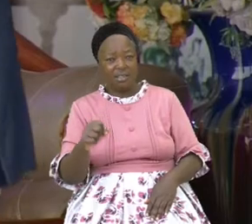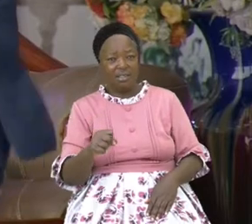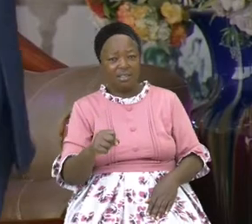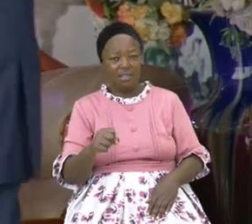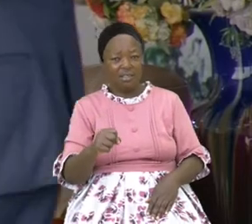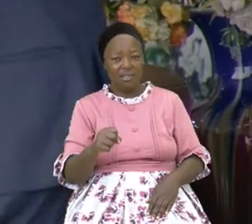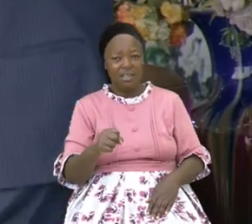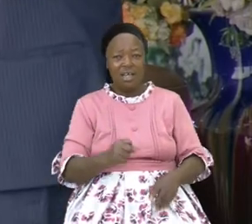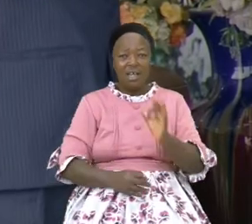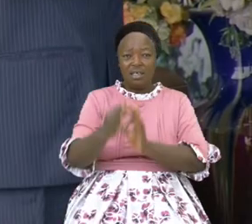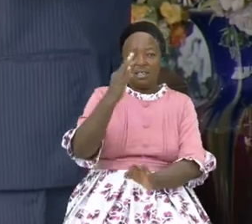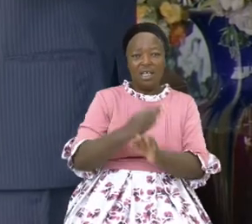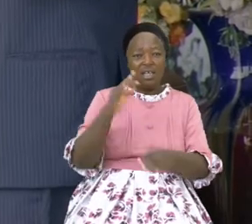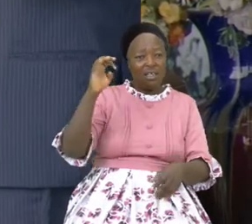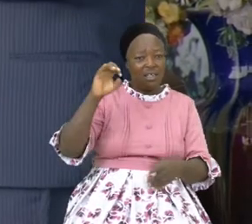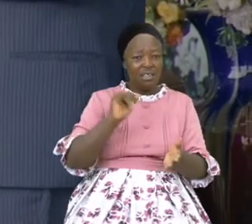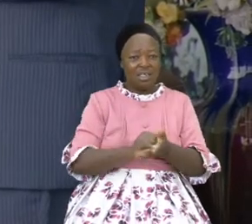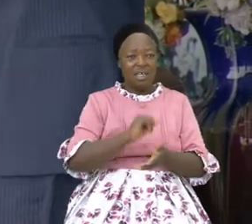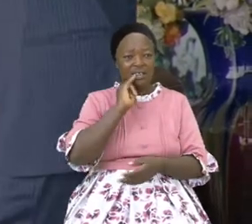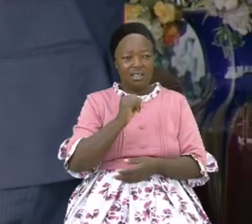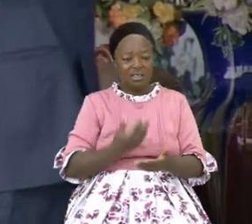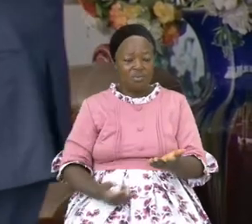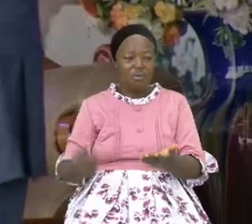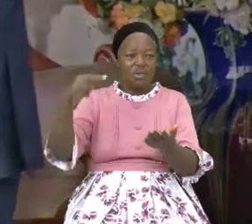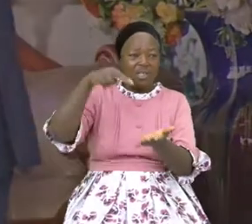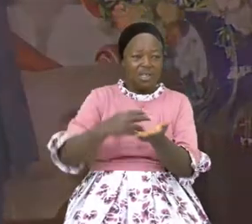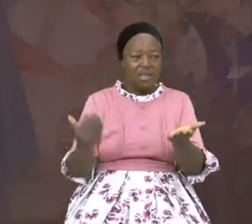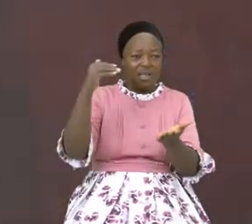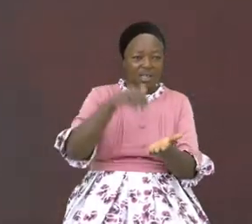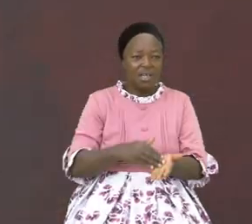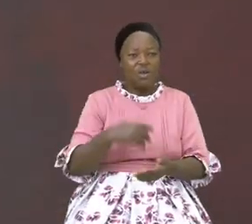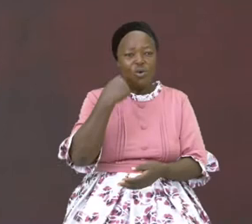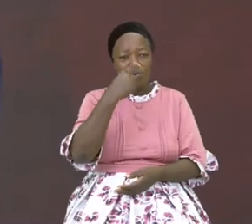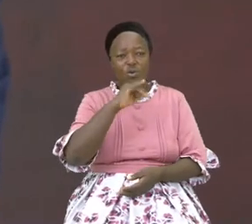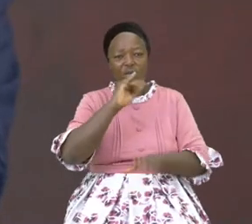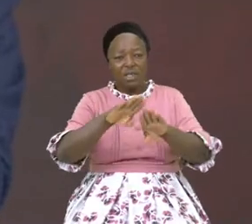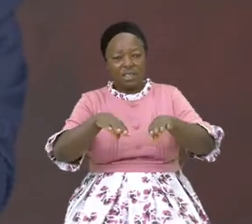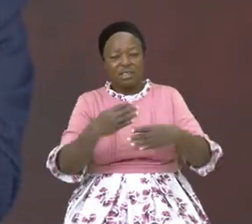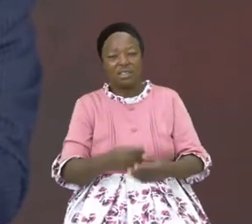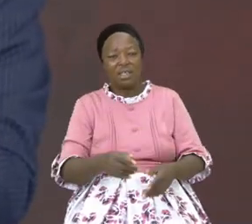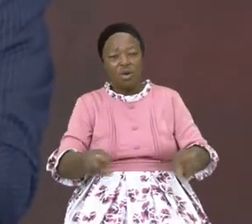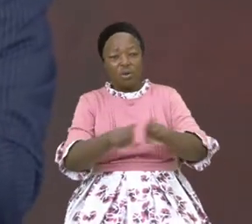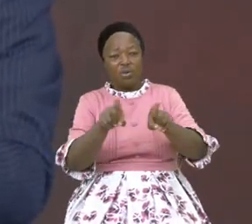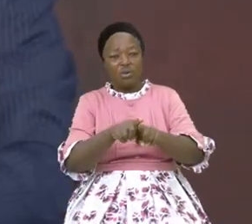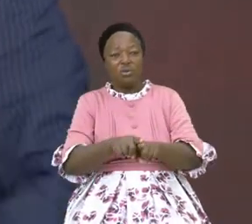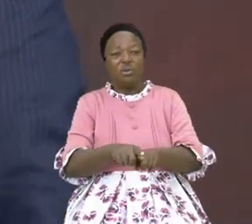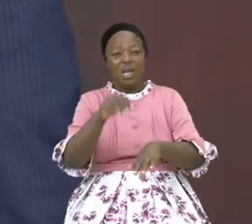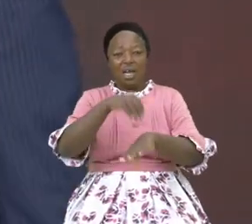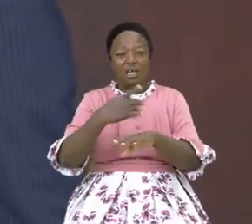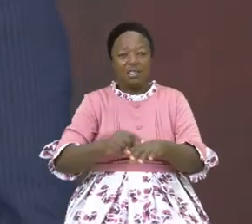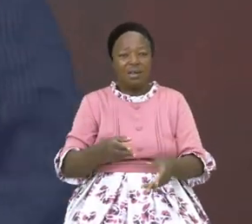rather, is that is risen again, who is even at the right hand